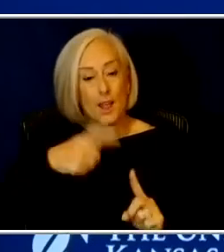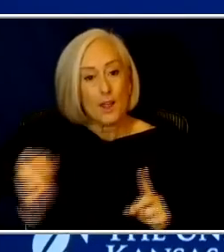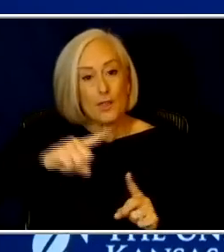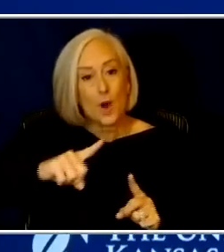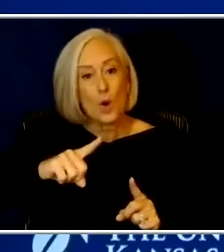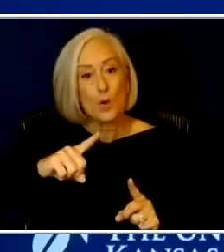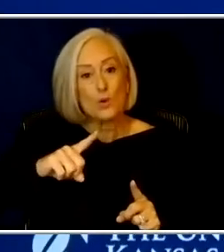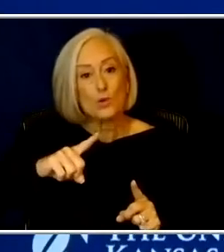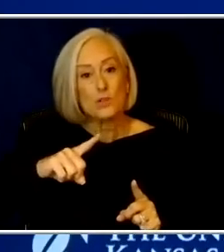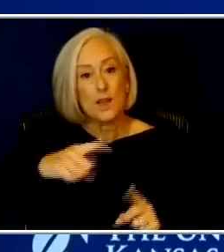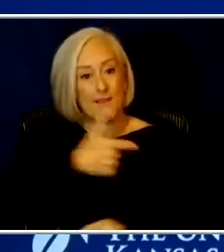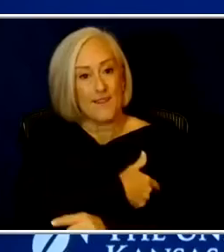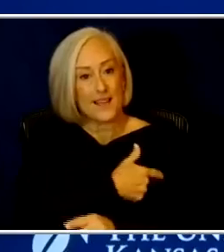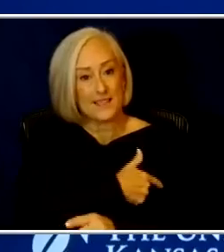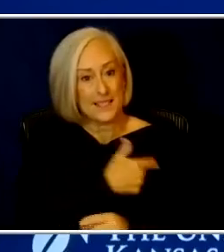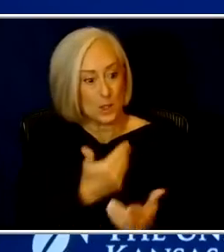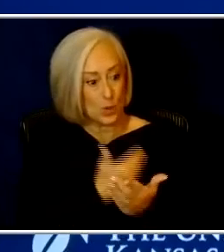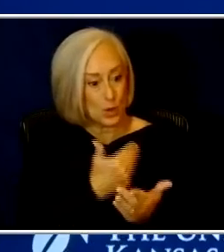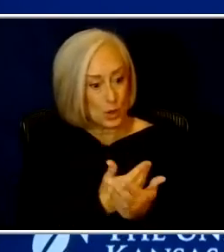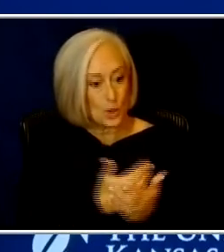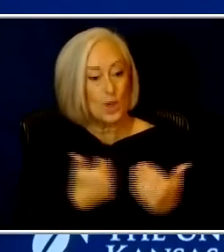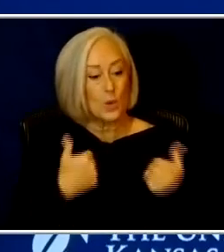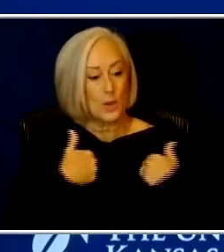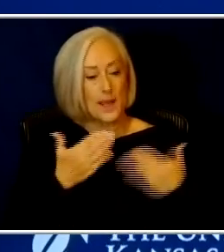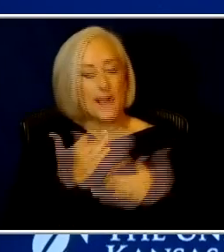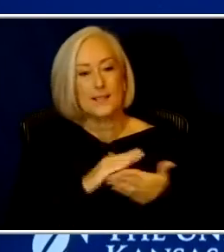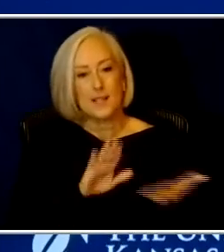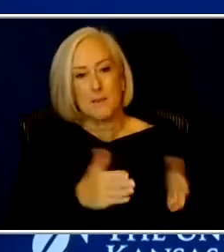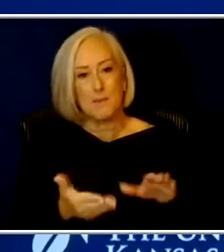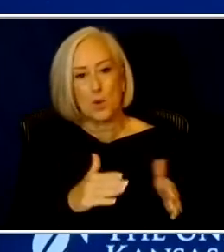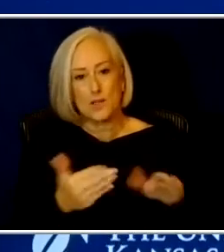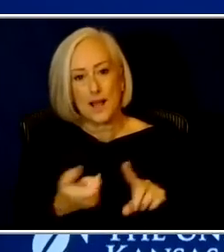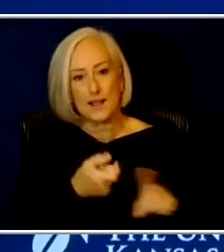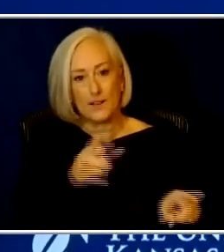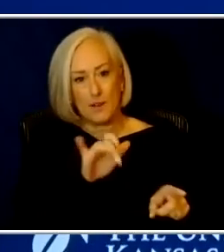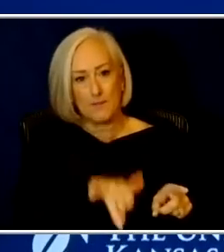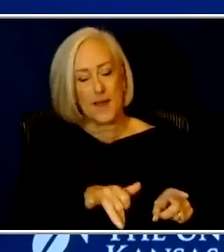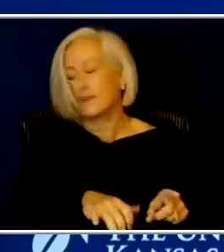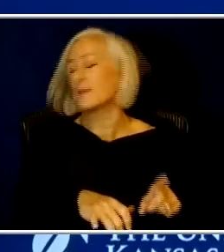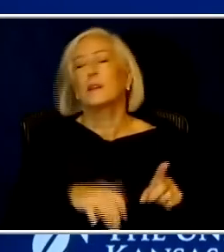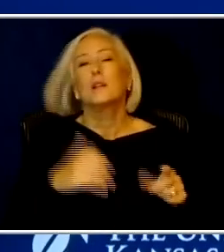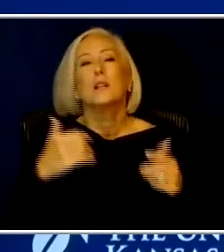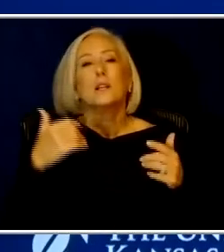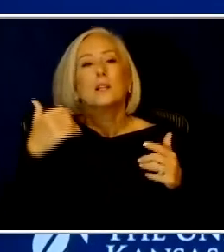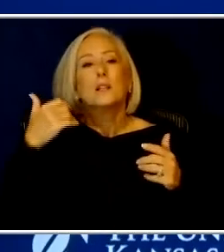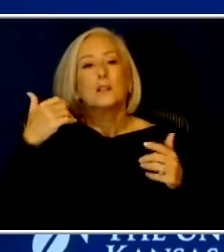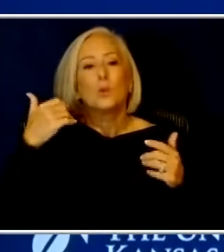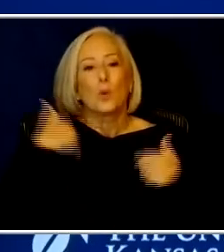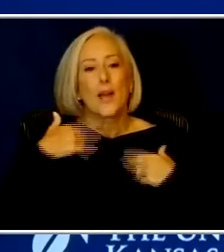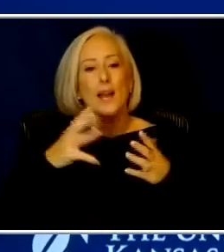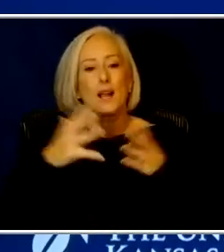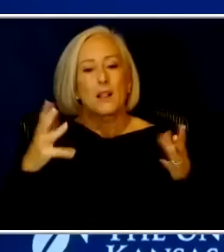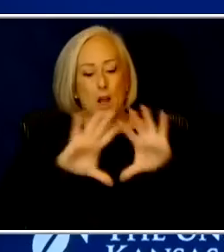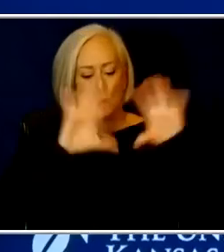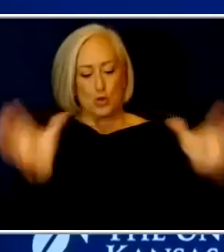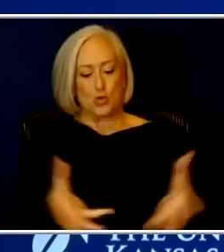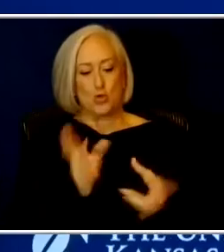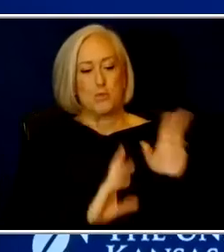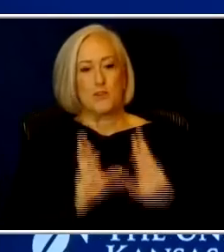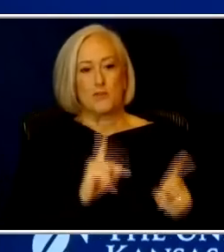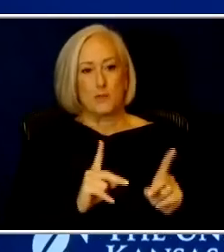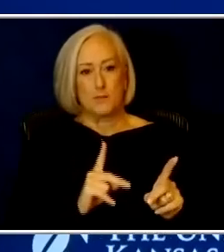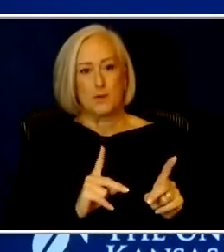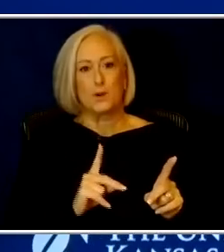lot of mortality and morbidity with that. We know that there is a large population of childbearing women